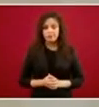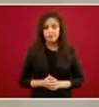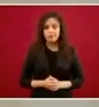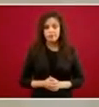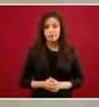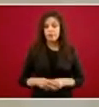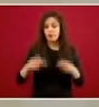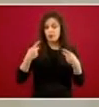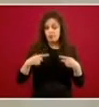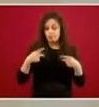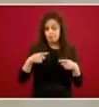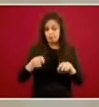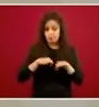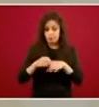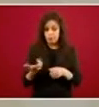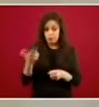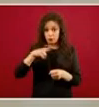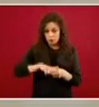against COVID.